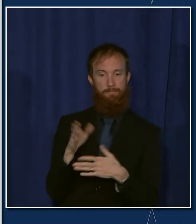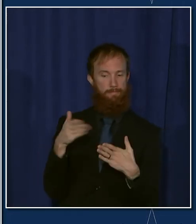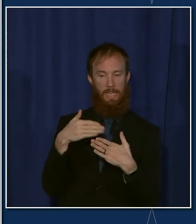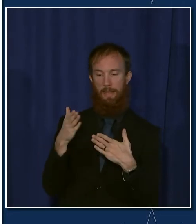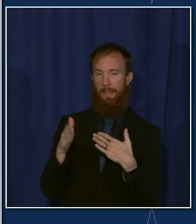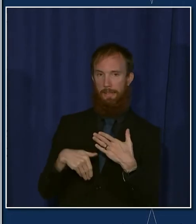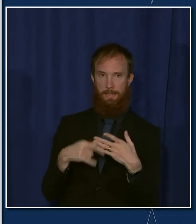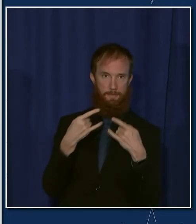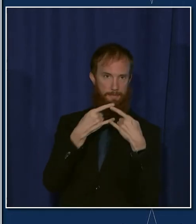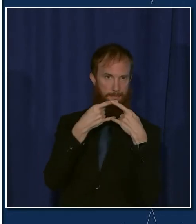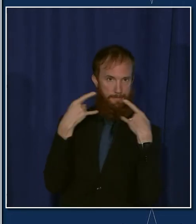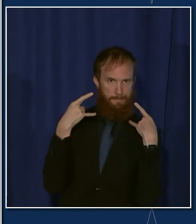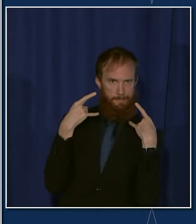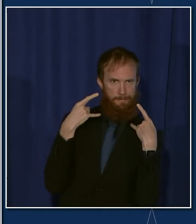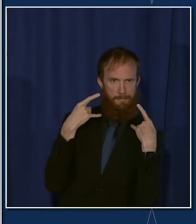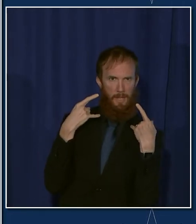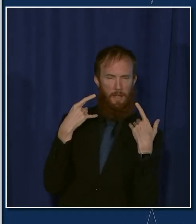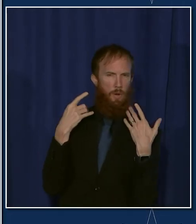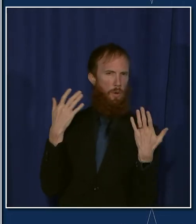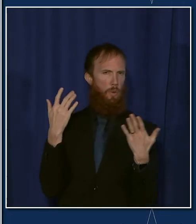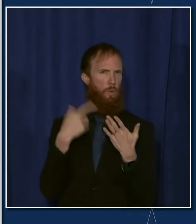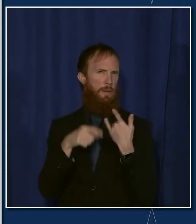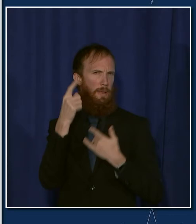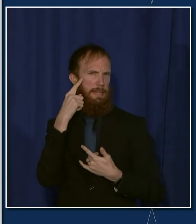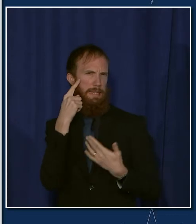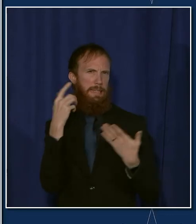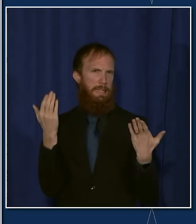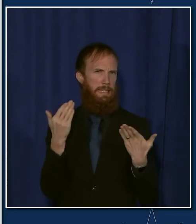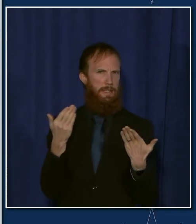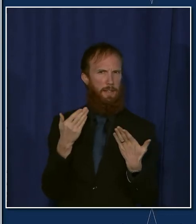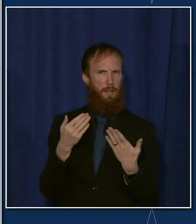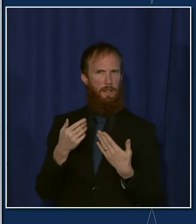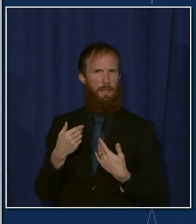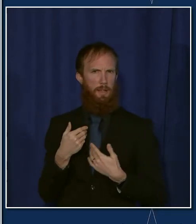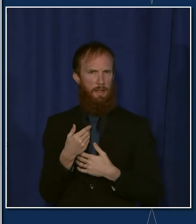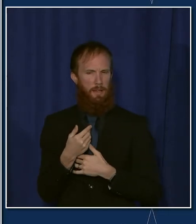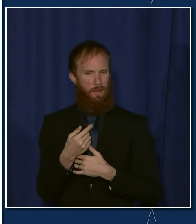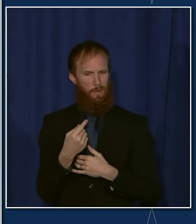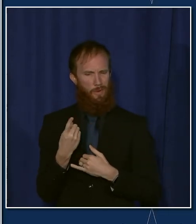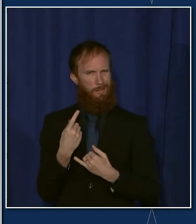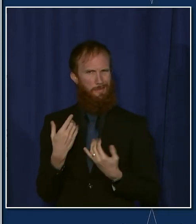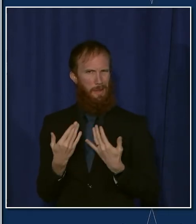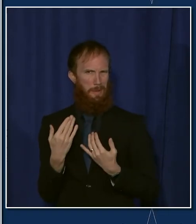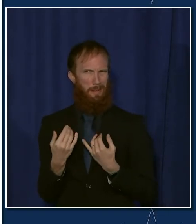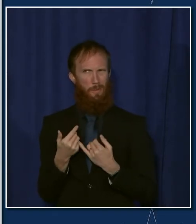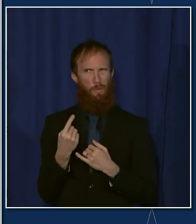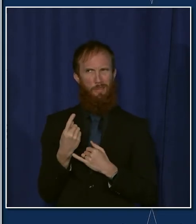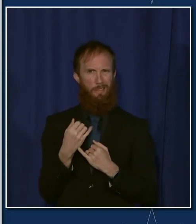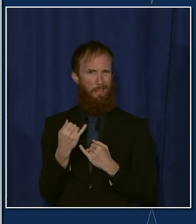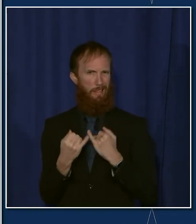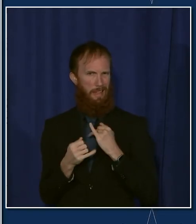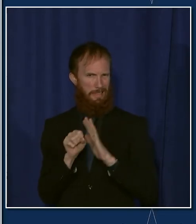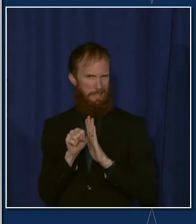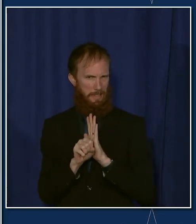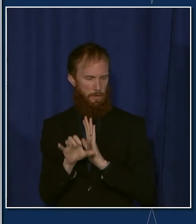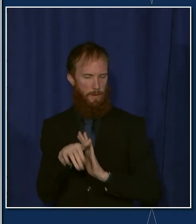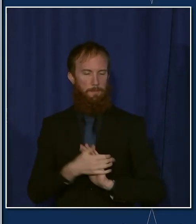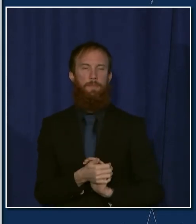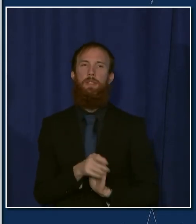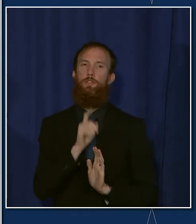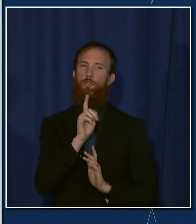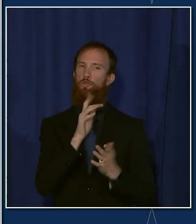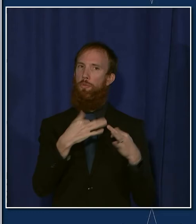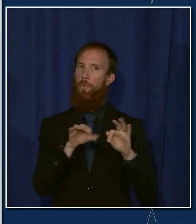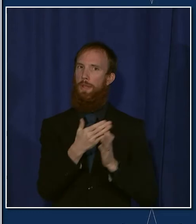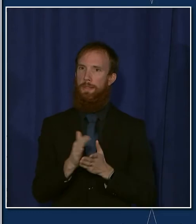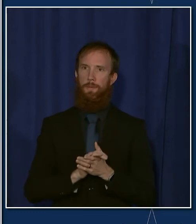certain restrictions. What about that here? We're one of the last states. Yeah, so couple things on this. So one thing